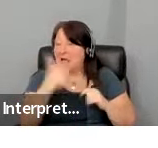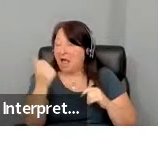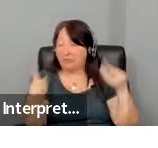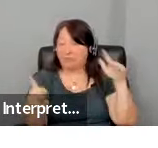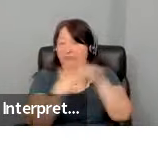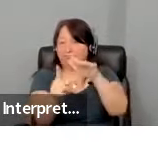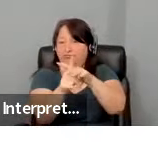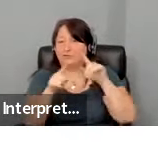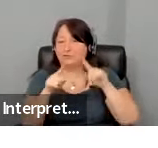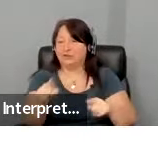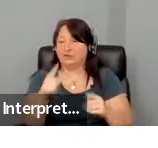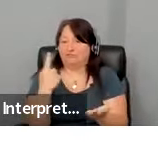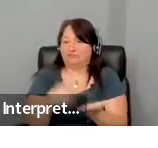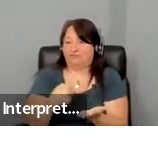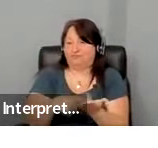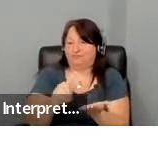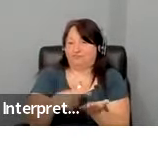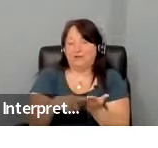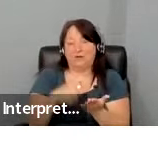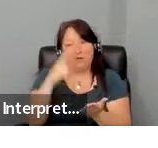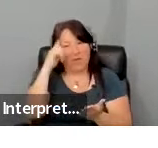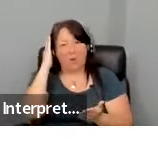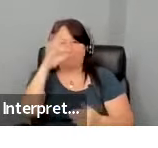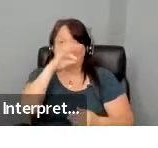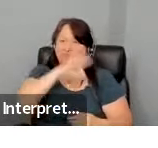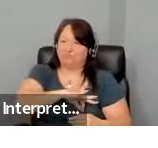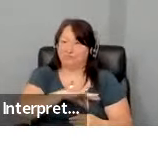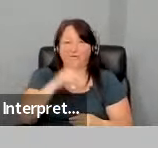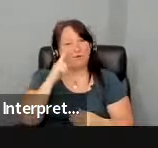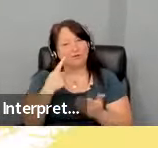in this conversation that we thought it'd be helpful to talk to you about.